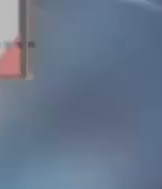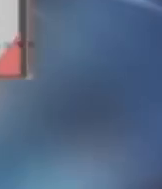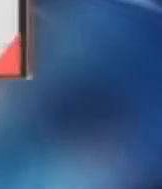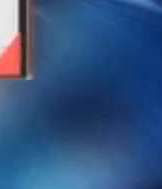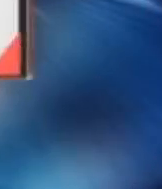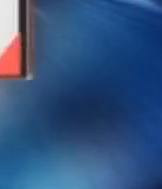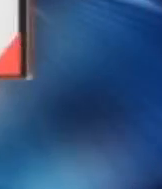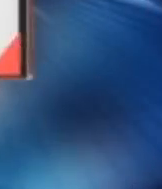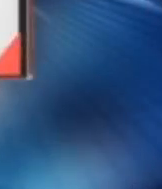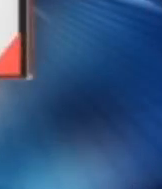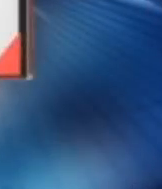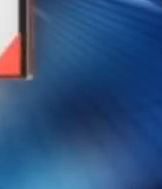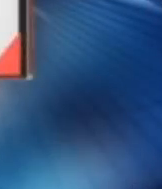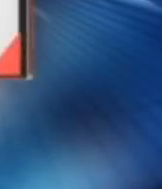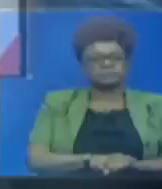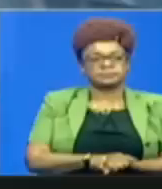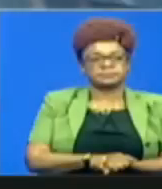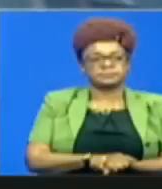Vidyarthi.